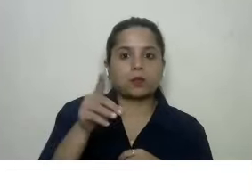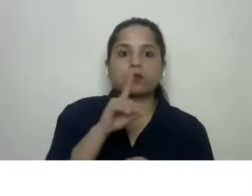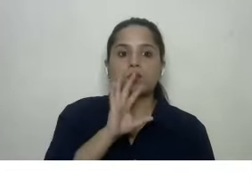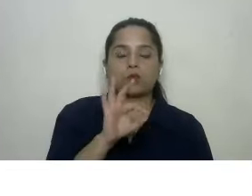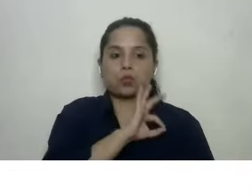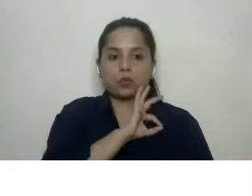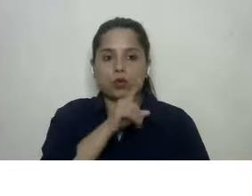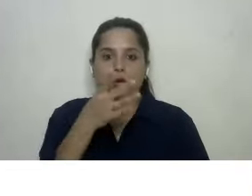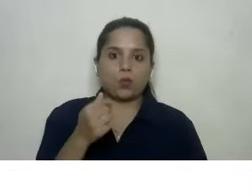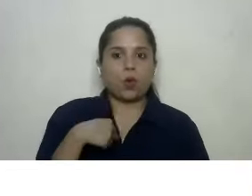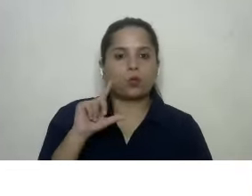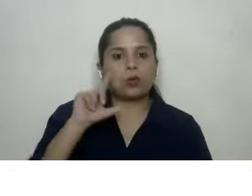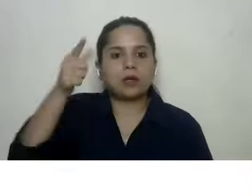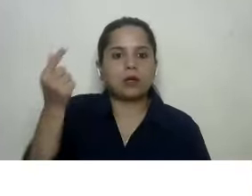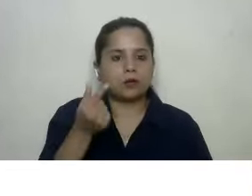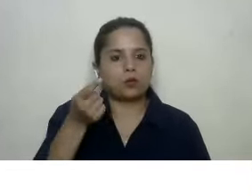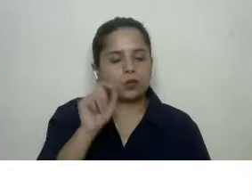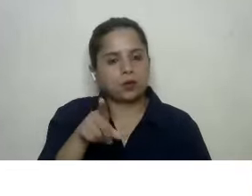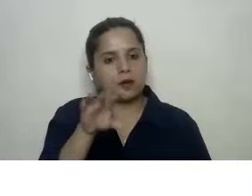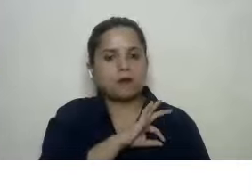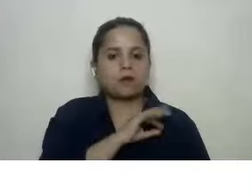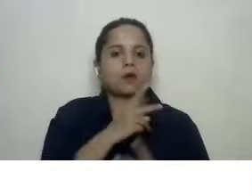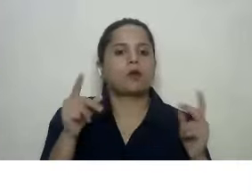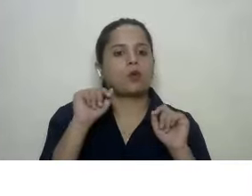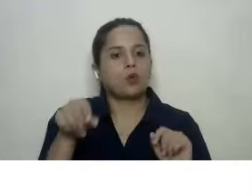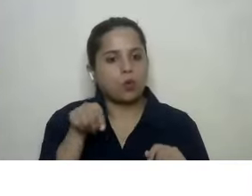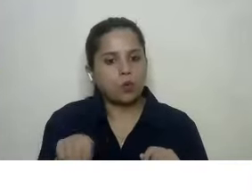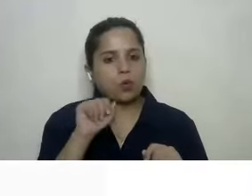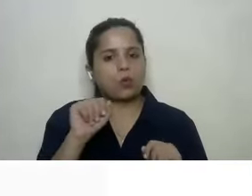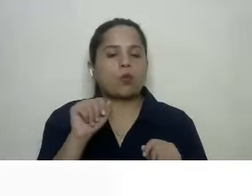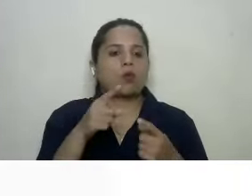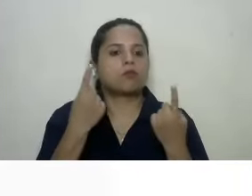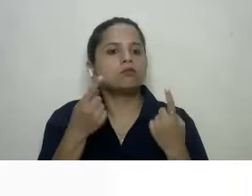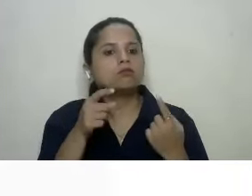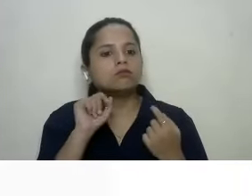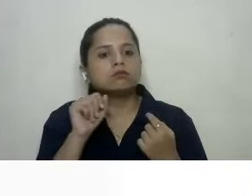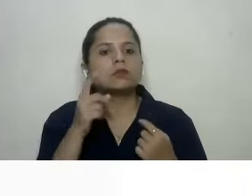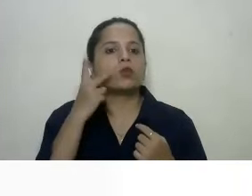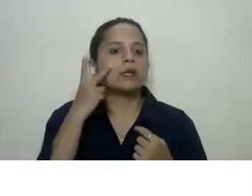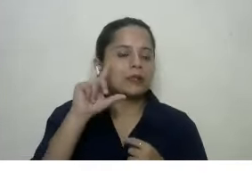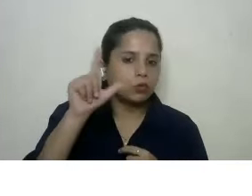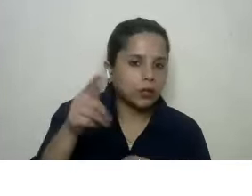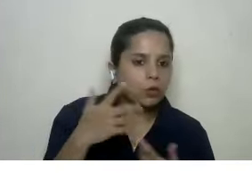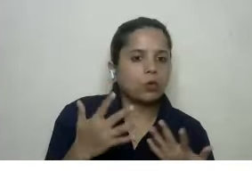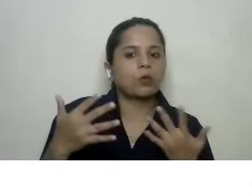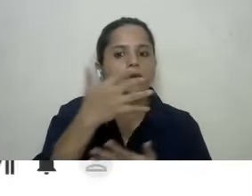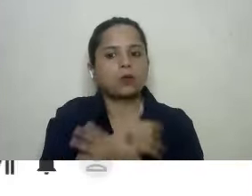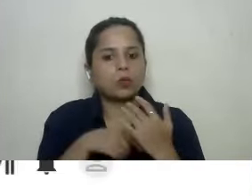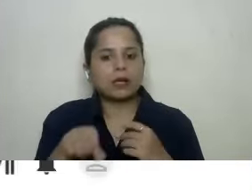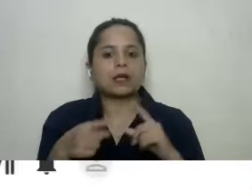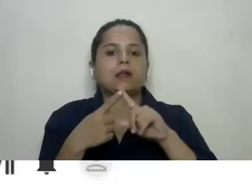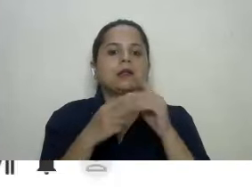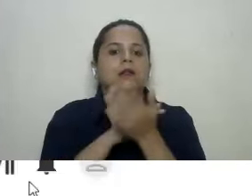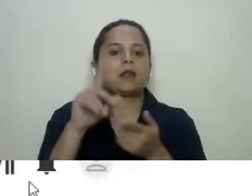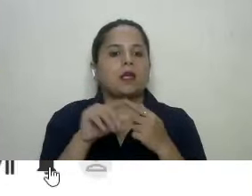to use it later. You can put it in your favorites by clicking on the heart button, or watch later, or a collection by a theme or